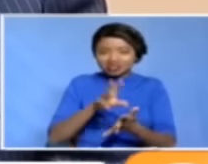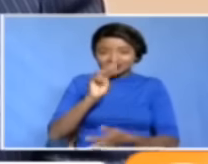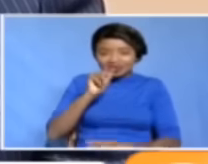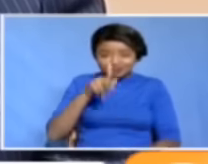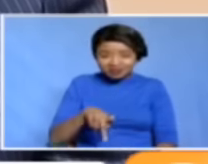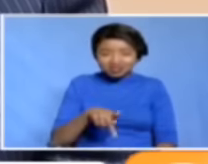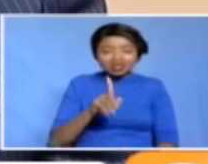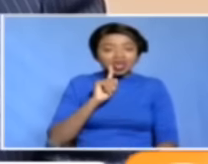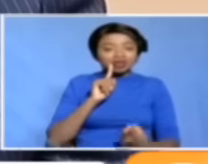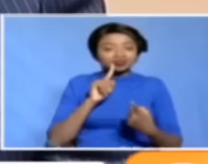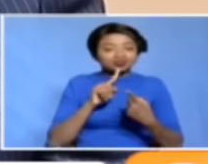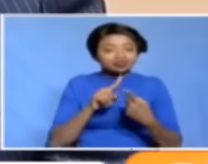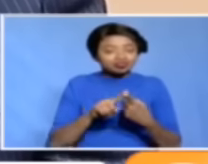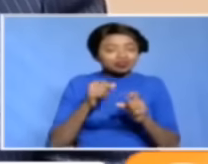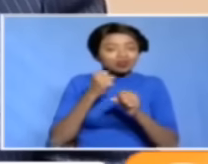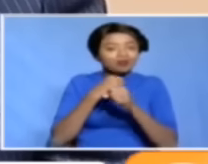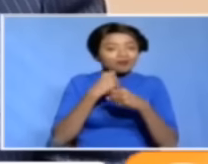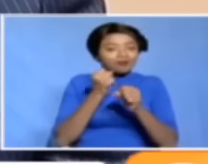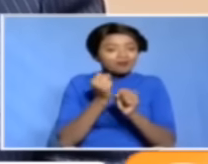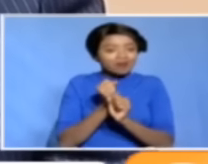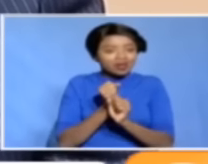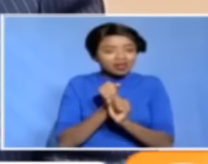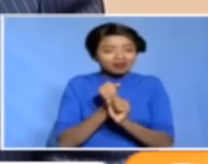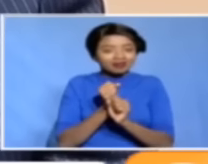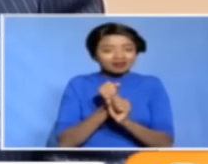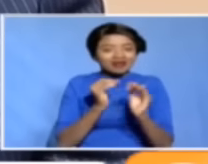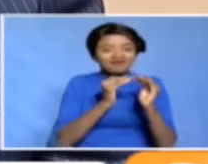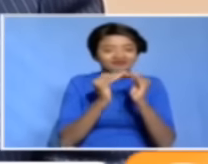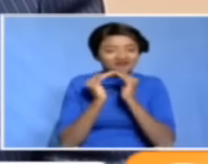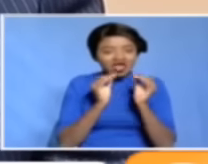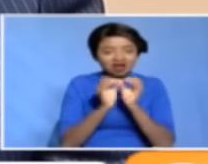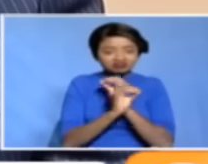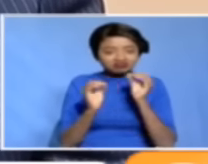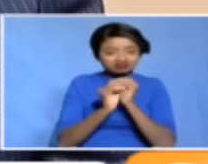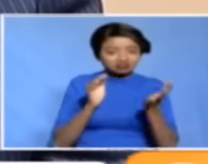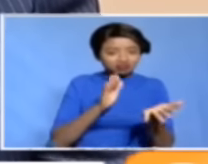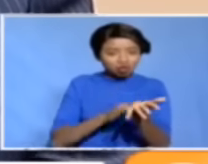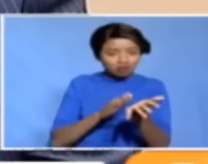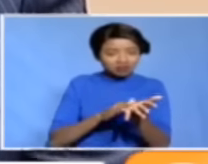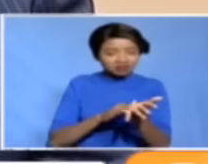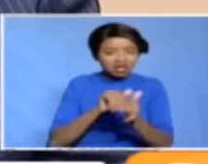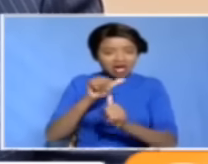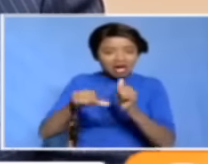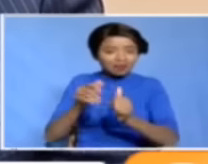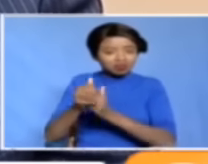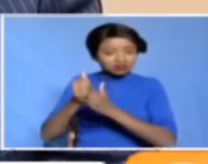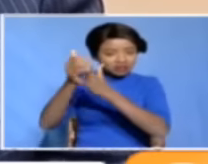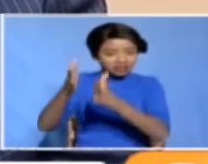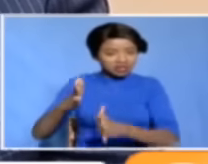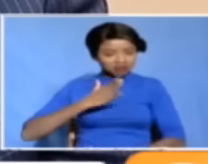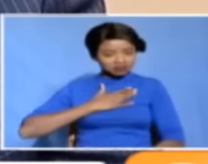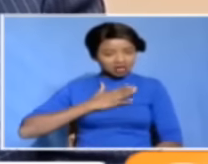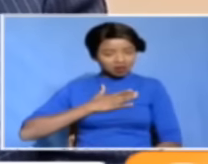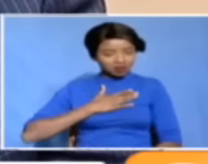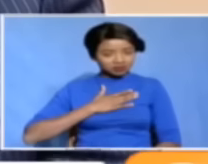to make unfair comments on our party leadership.